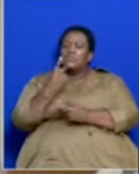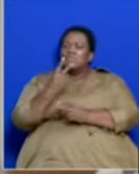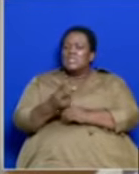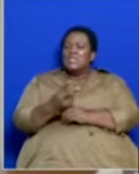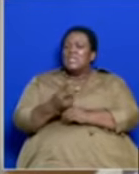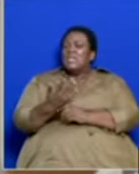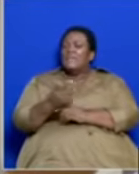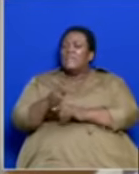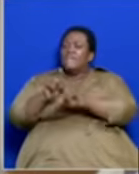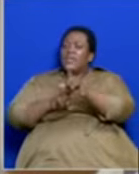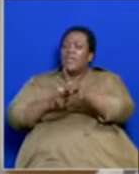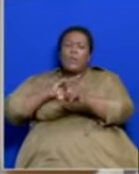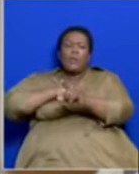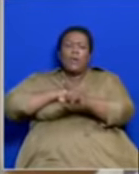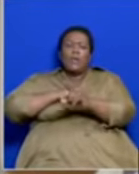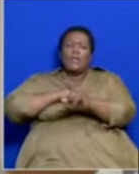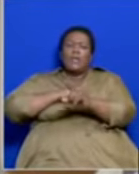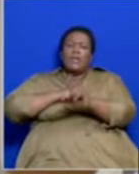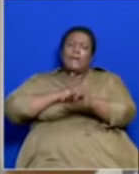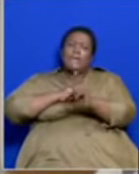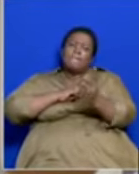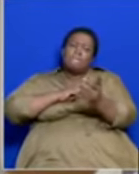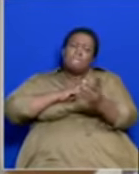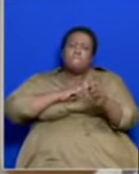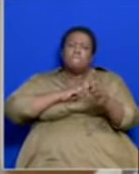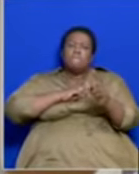delays on the part of IPID.